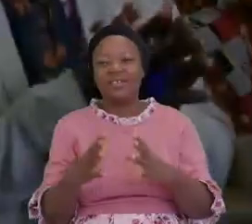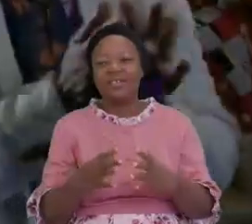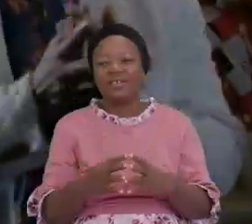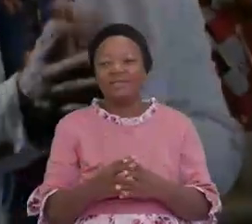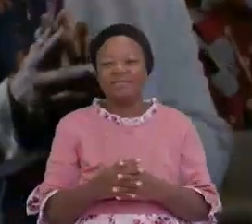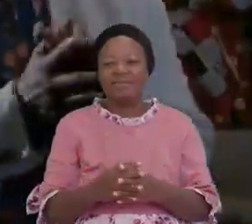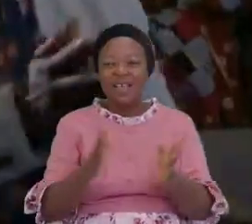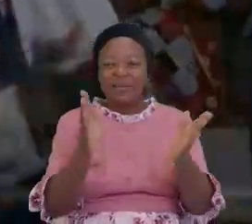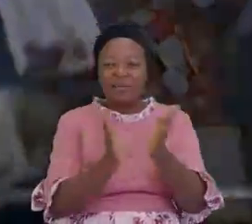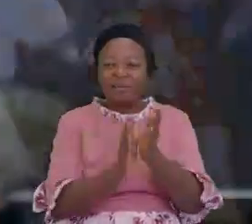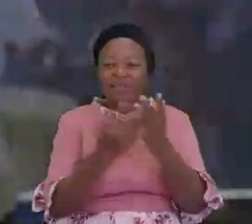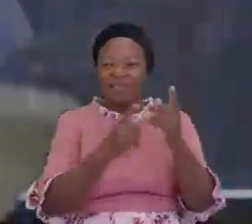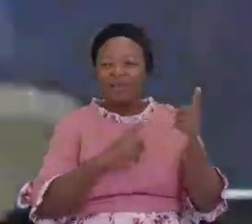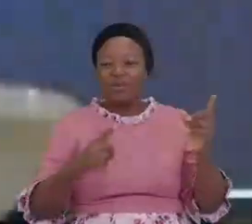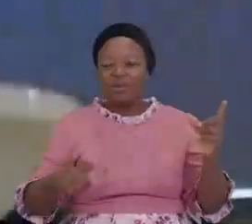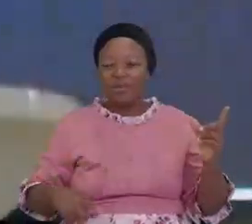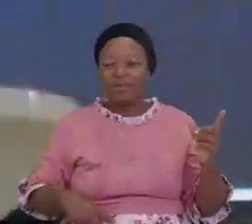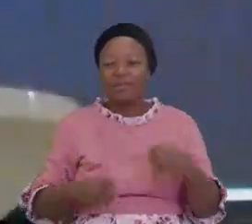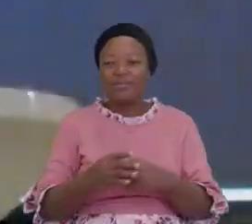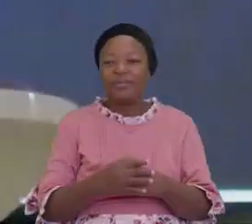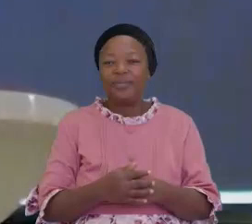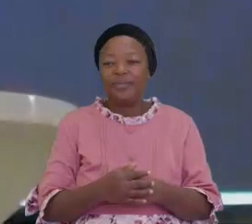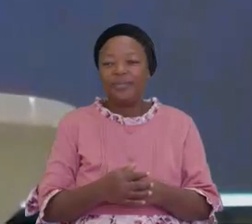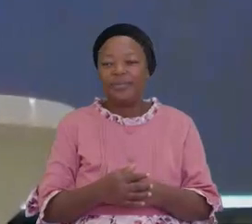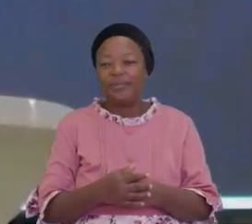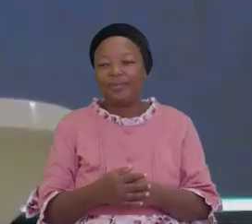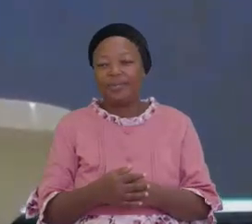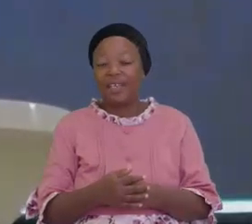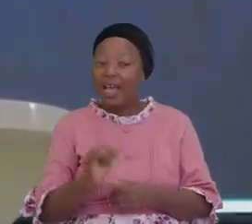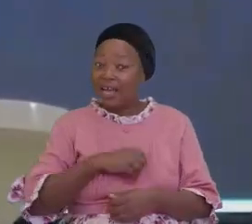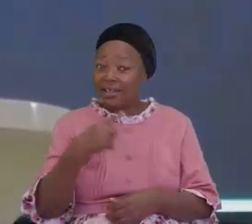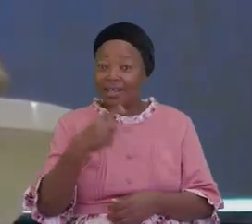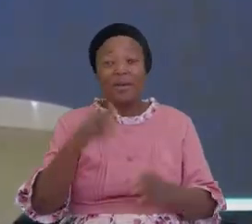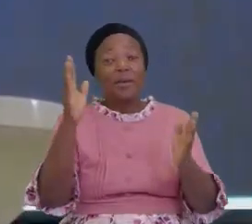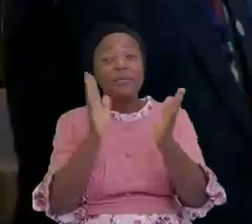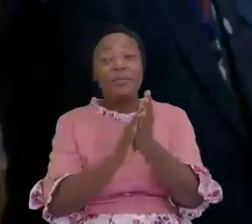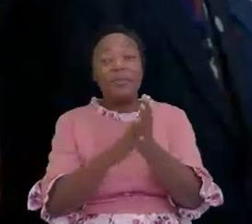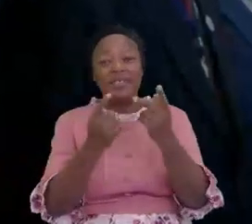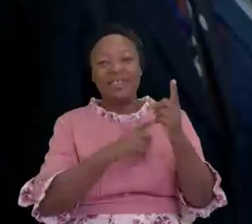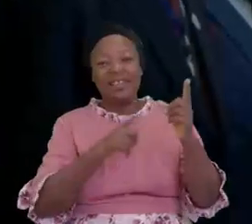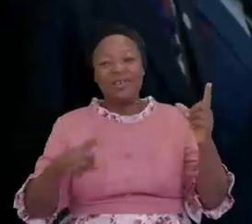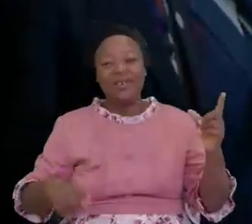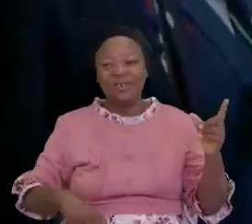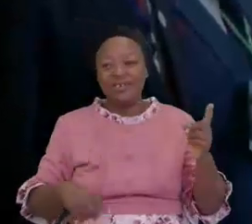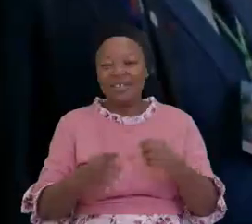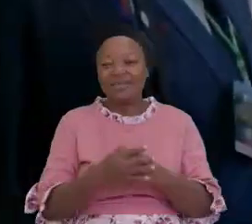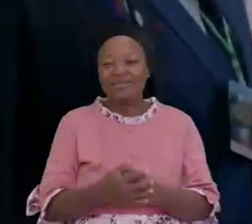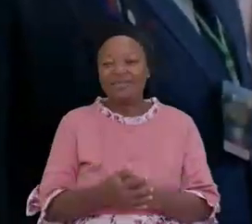Praise the Lord. Gloire à Dieu. I said, praise the Lord.